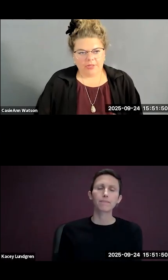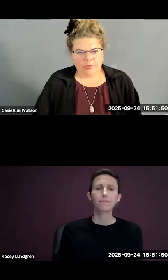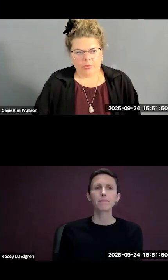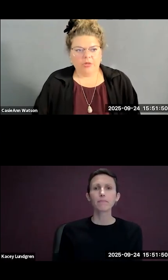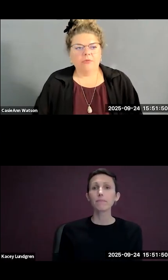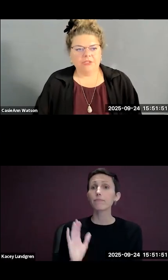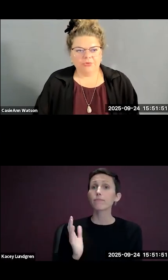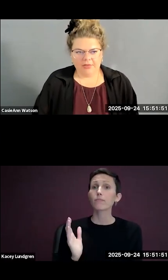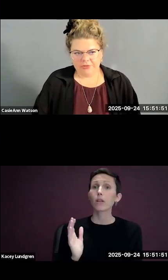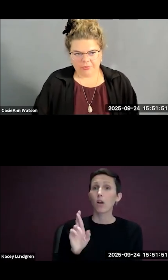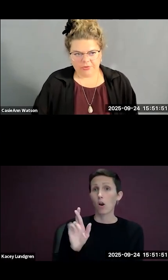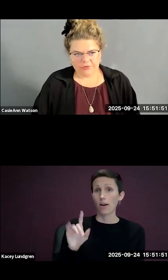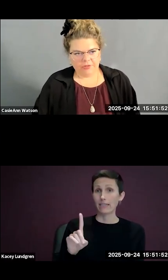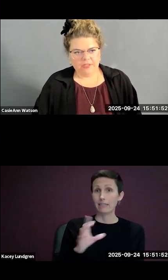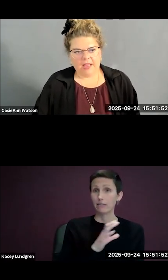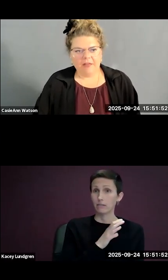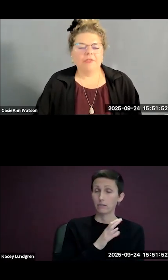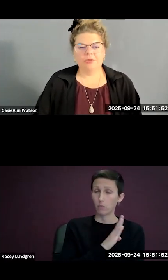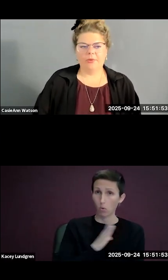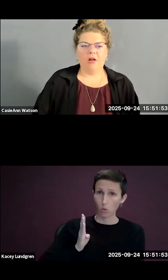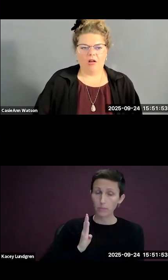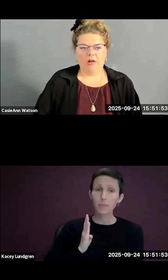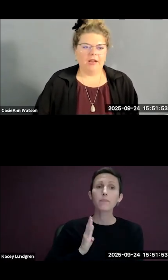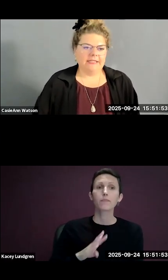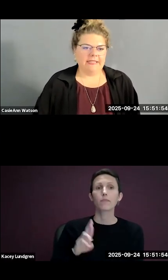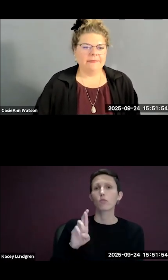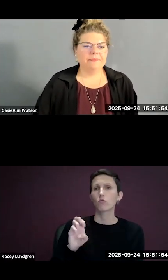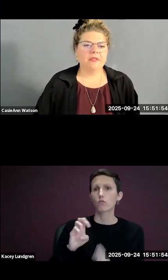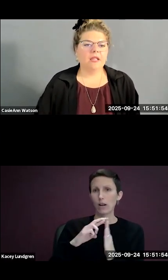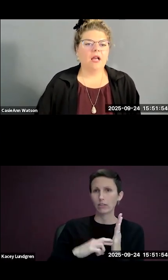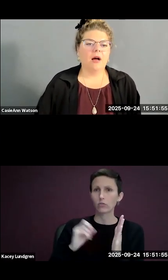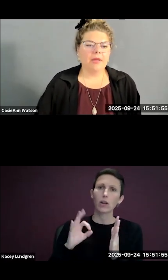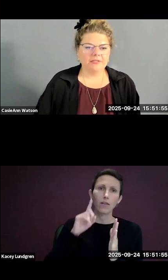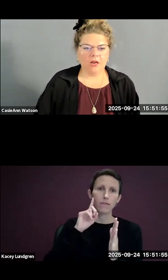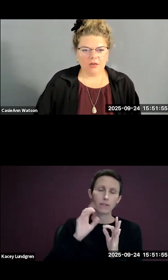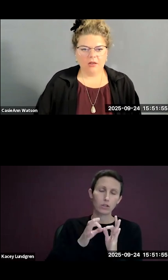So our governing board, Registry of Interpreters for the Deaf, which we call RID,